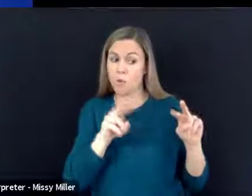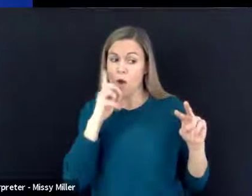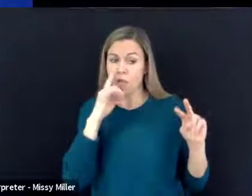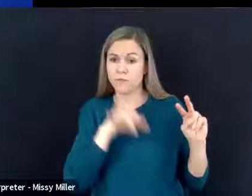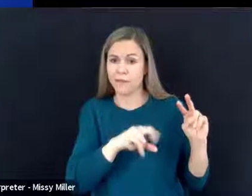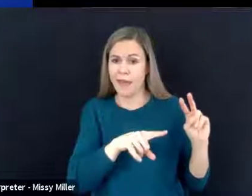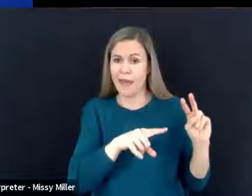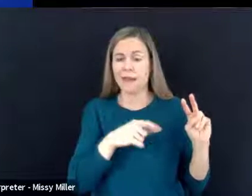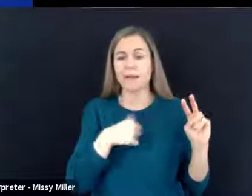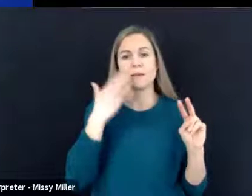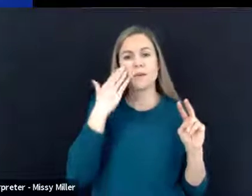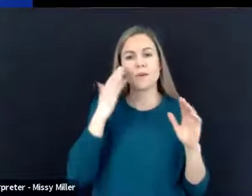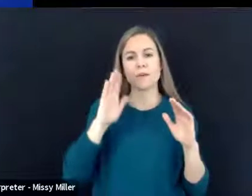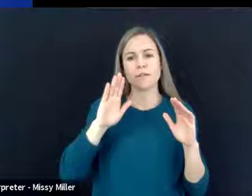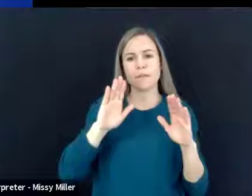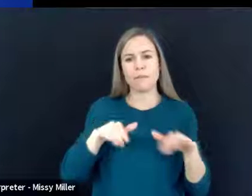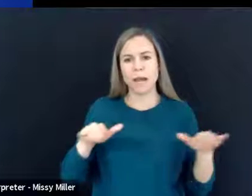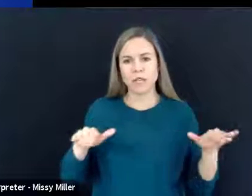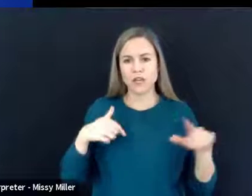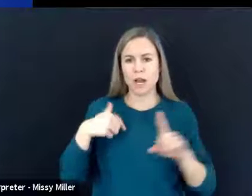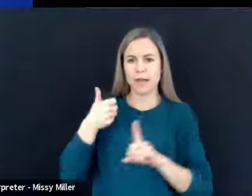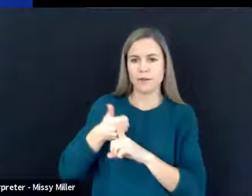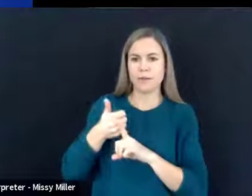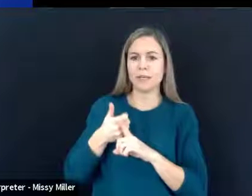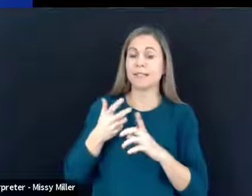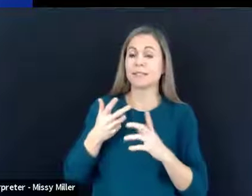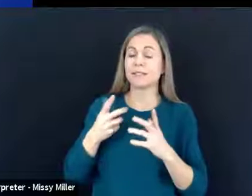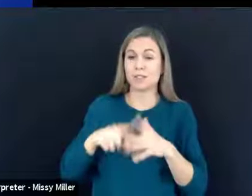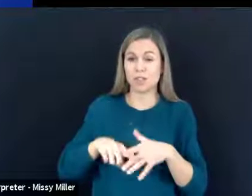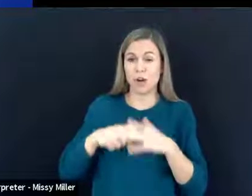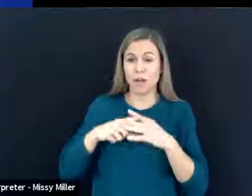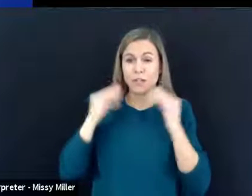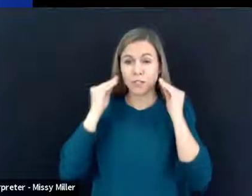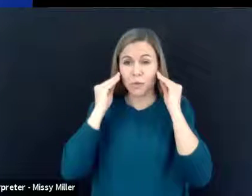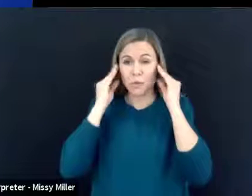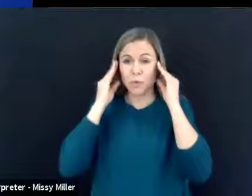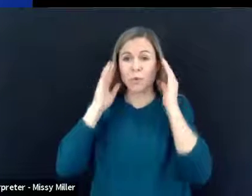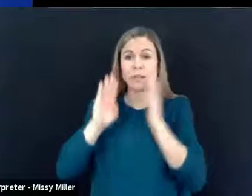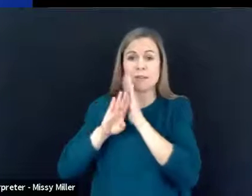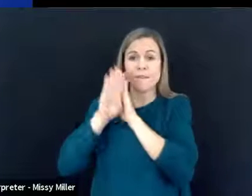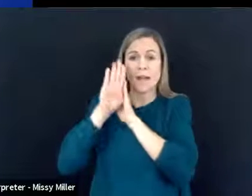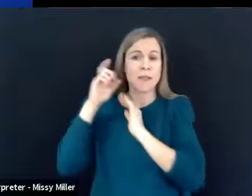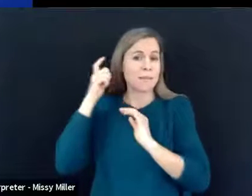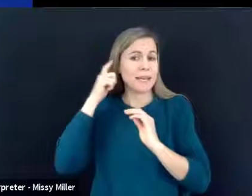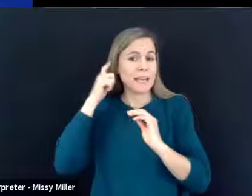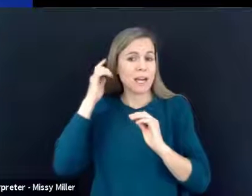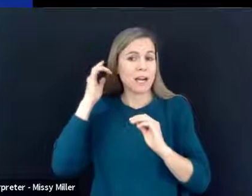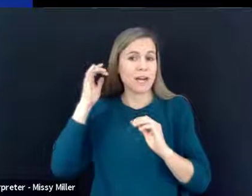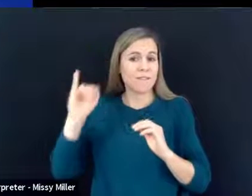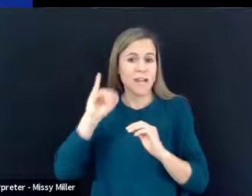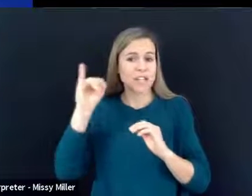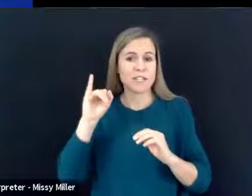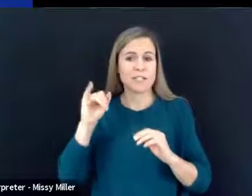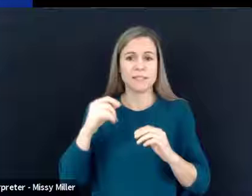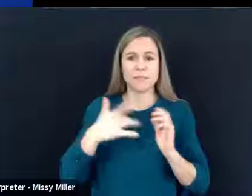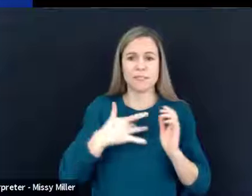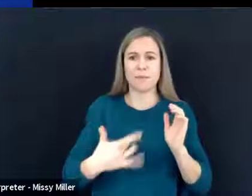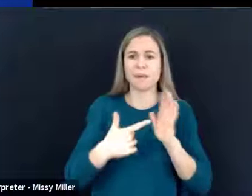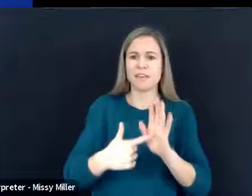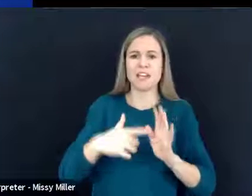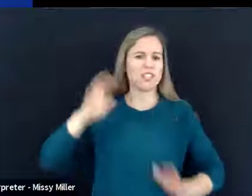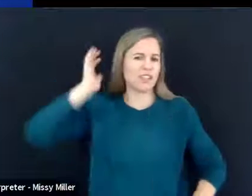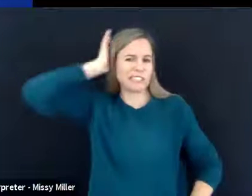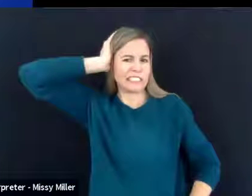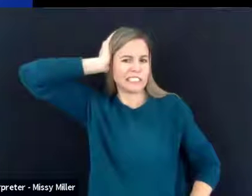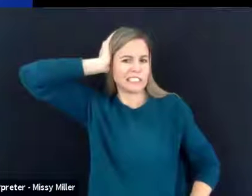to get the onset of an ear infection, you'll just find them like this with their hand up pushing on their